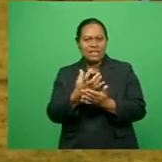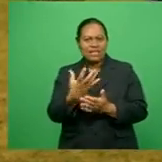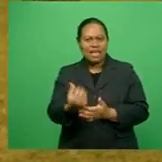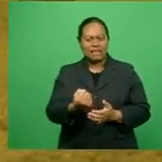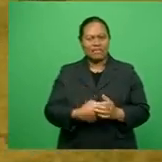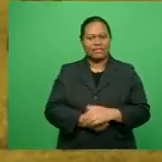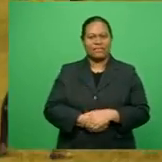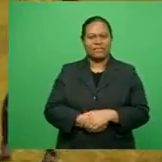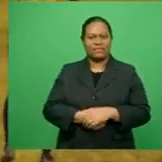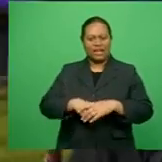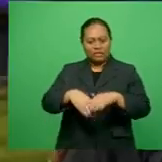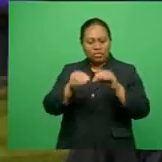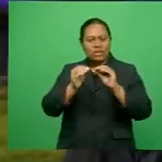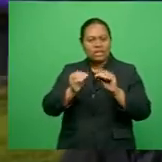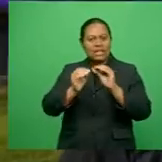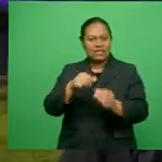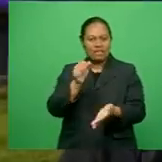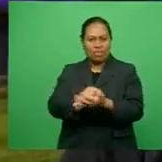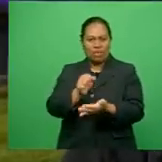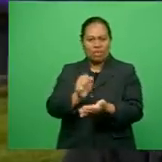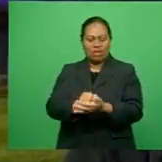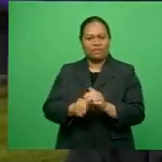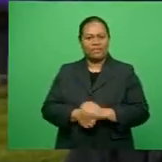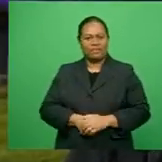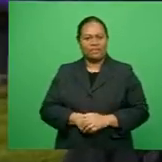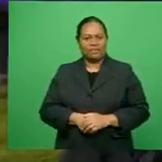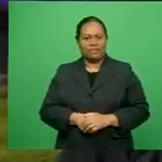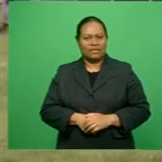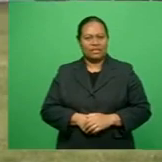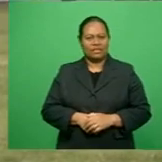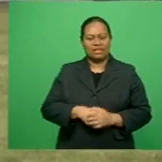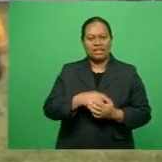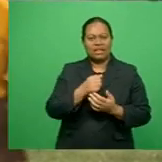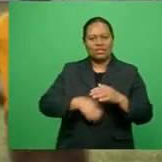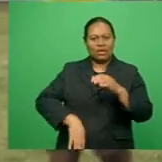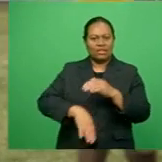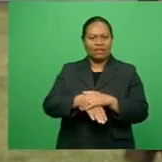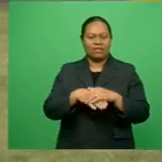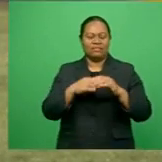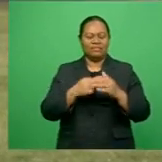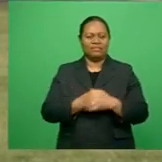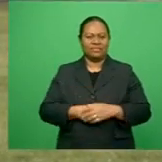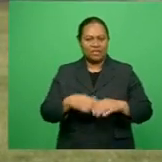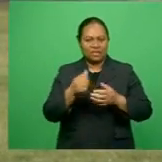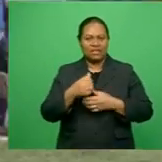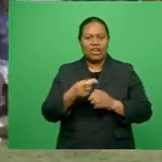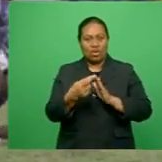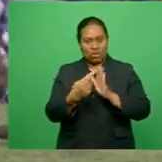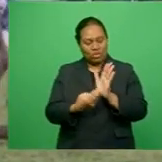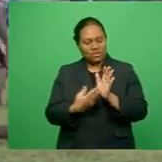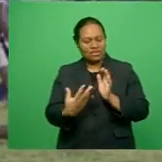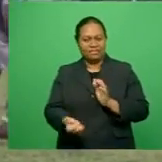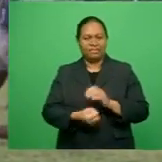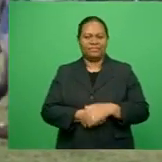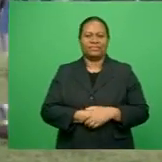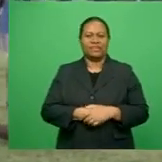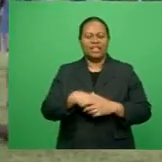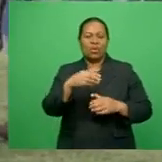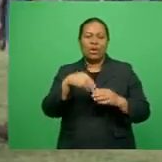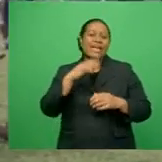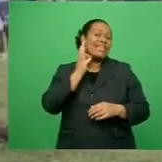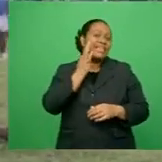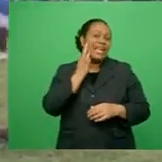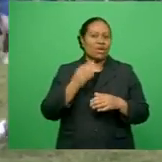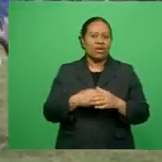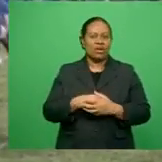little bit of discipline problem, but I'm happy with the scoreboard today. A penalty try to SUVA, a yellow card to